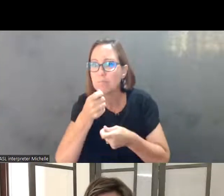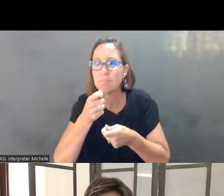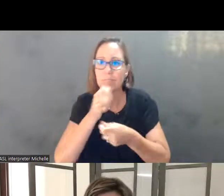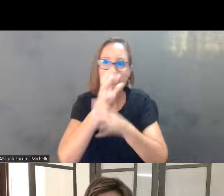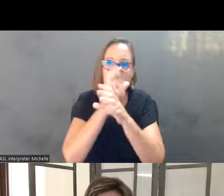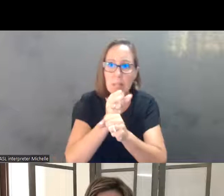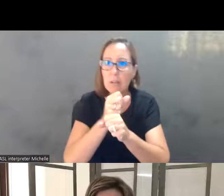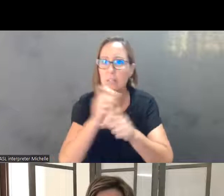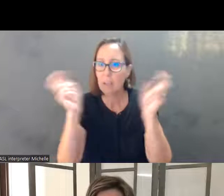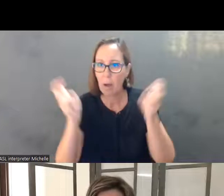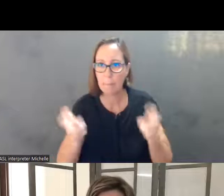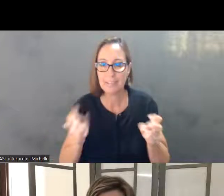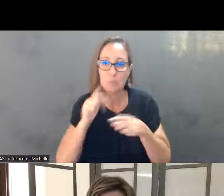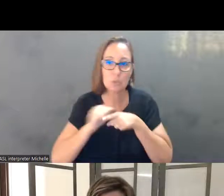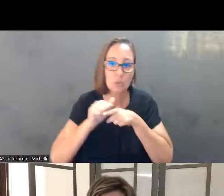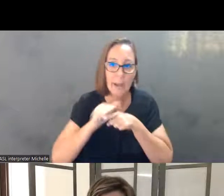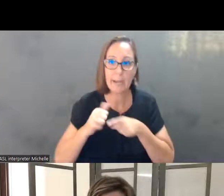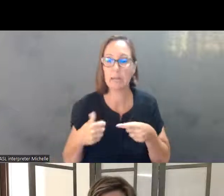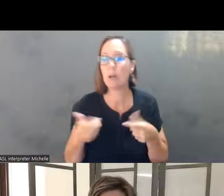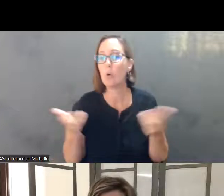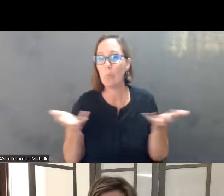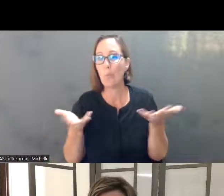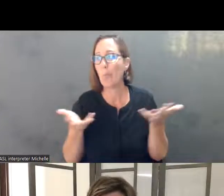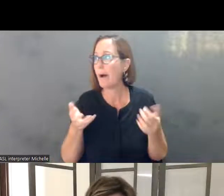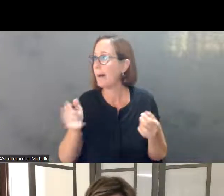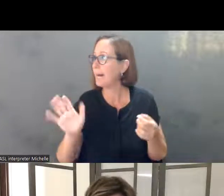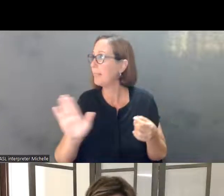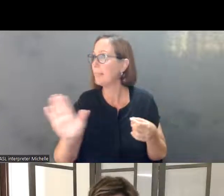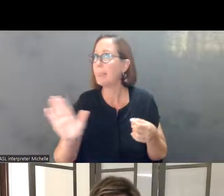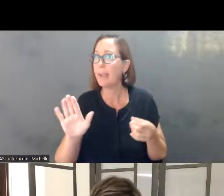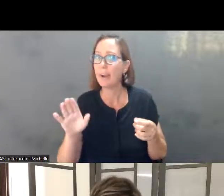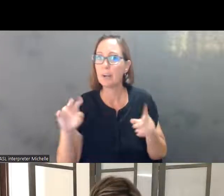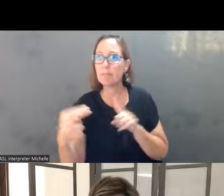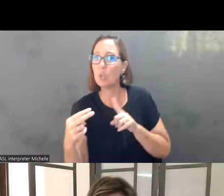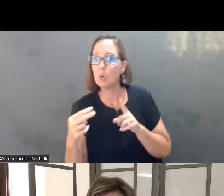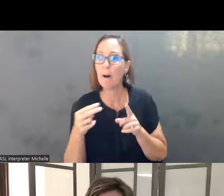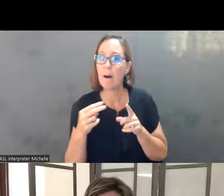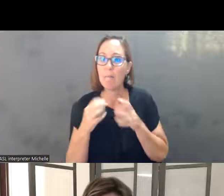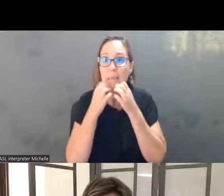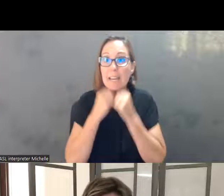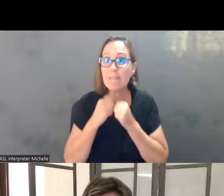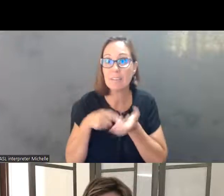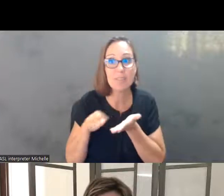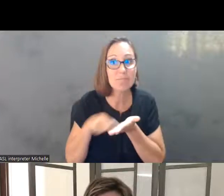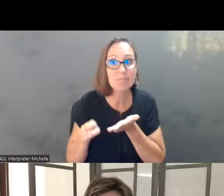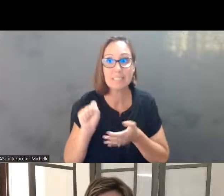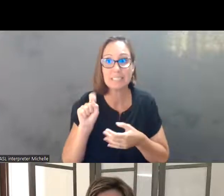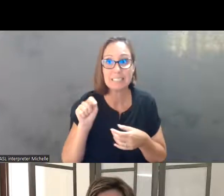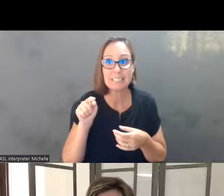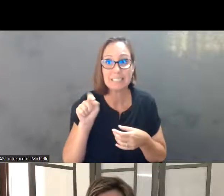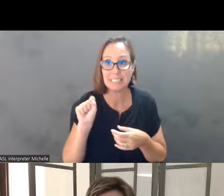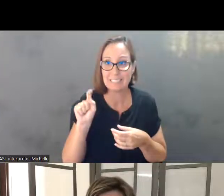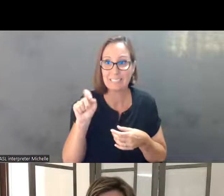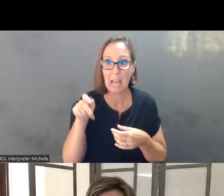to training? What would be a meaningful stipend, and what would that stipend be linked to? We